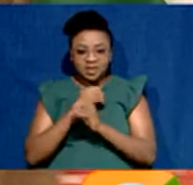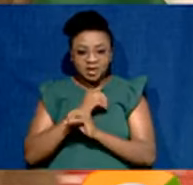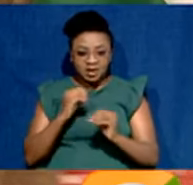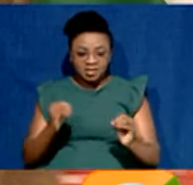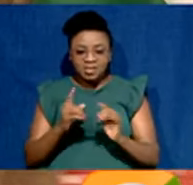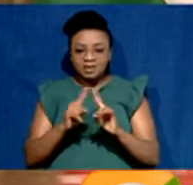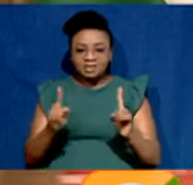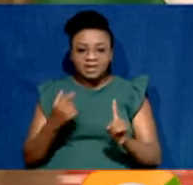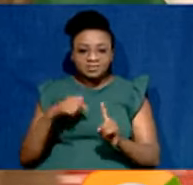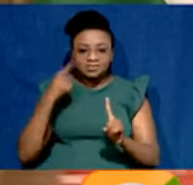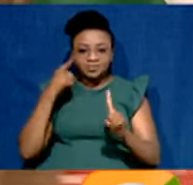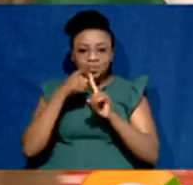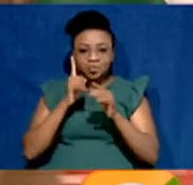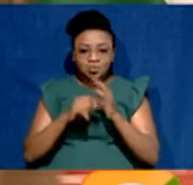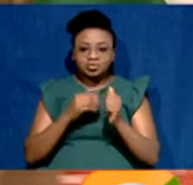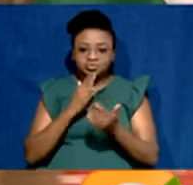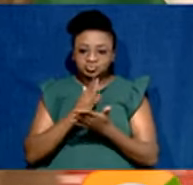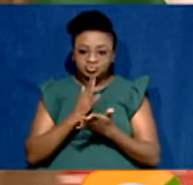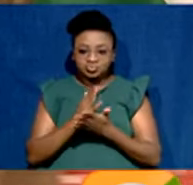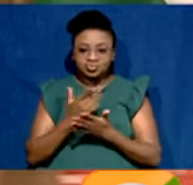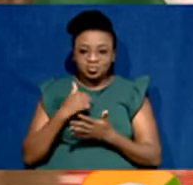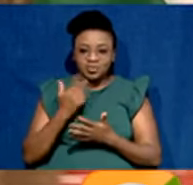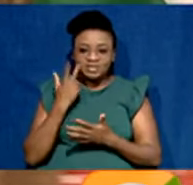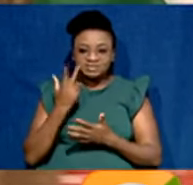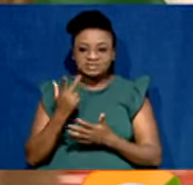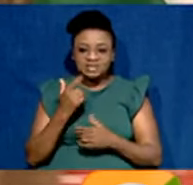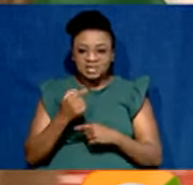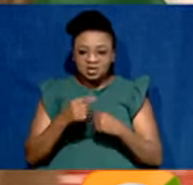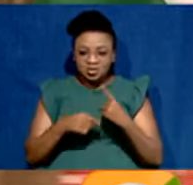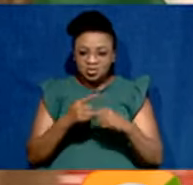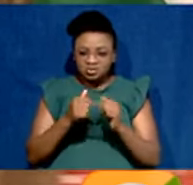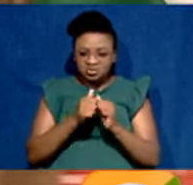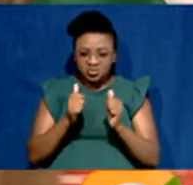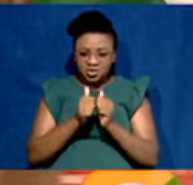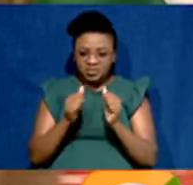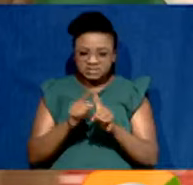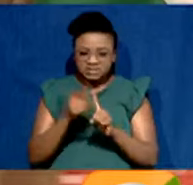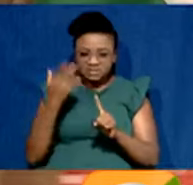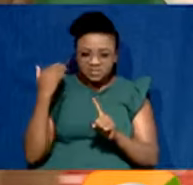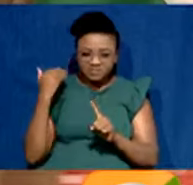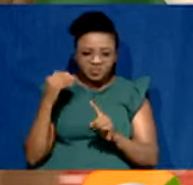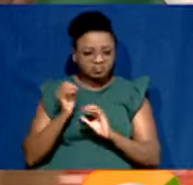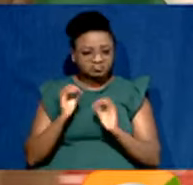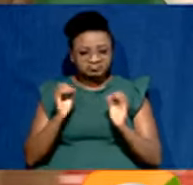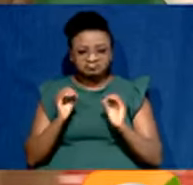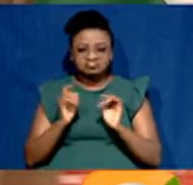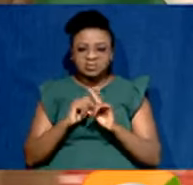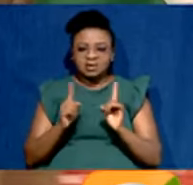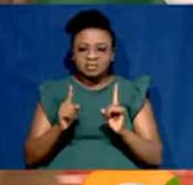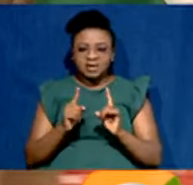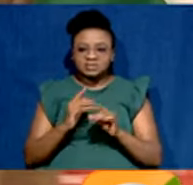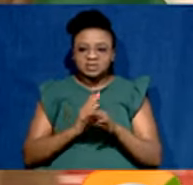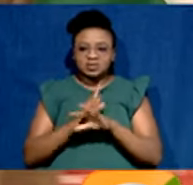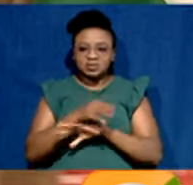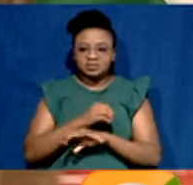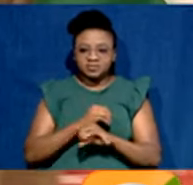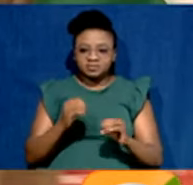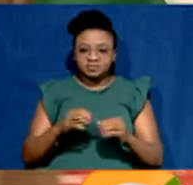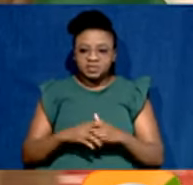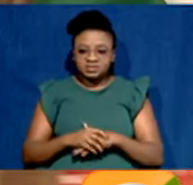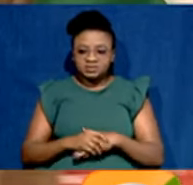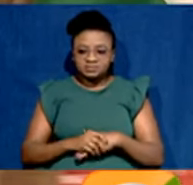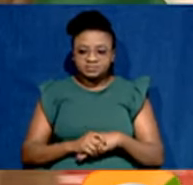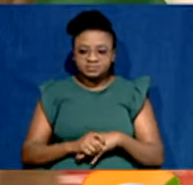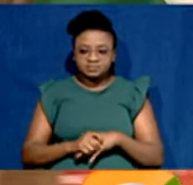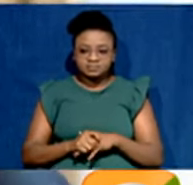that although things are not going the way we had planned, but they haven't gone overboard. Mr. President, when